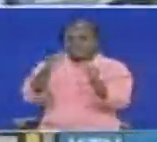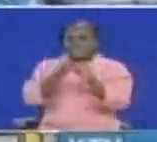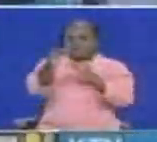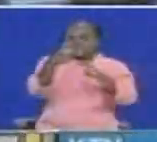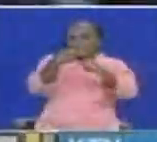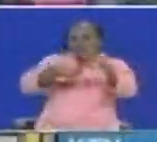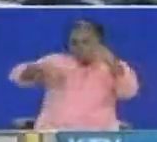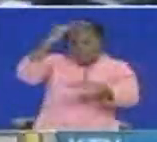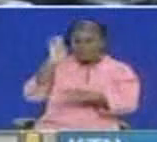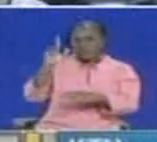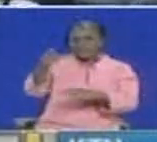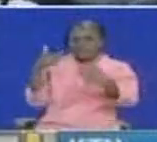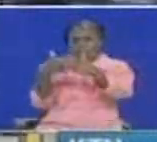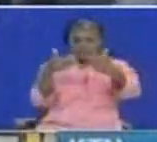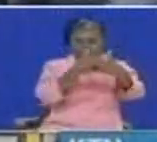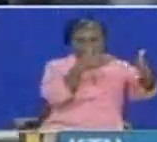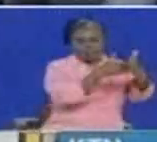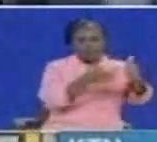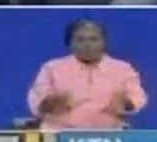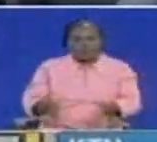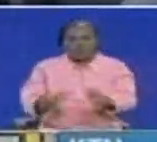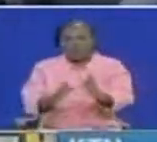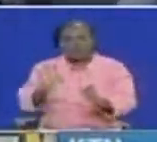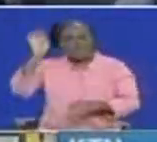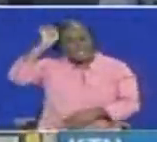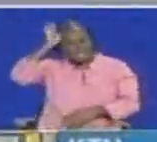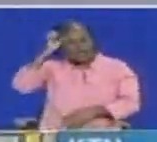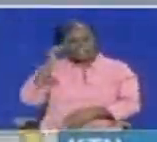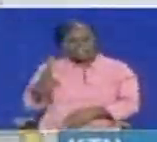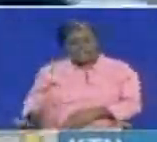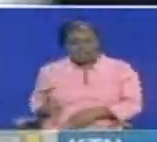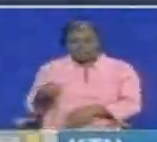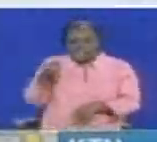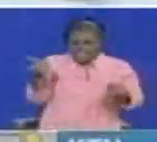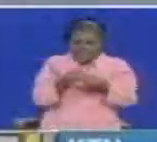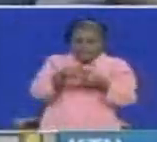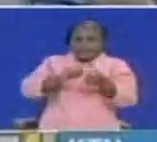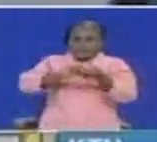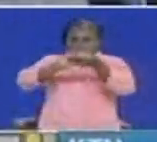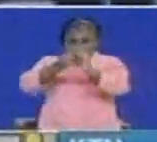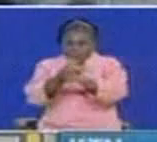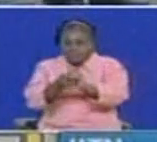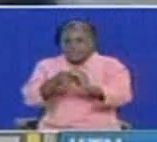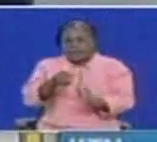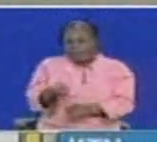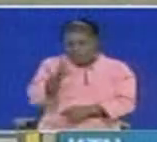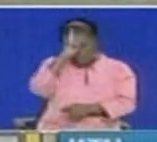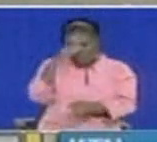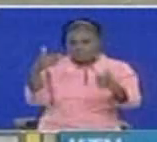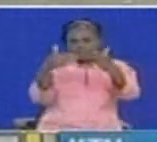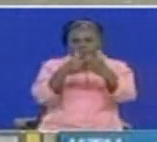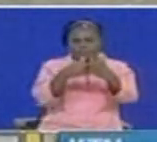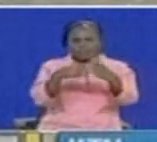away, and tried to block the Eldoret-Nakuru Highway with stones. They too were turned back by police officers.